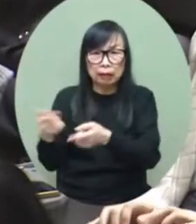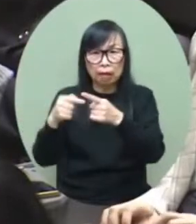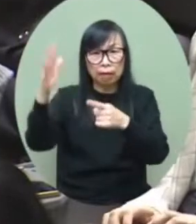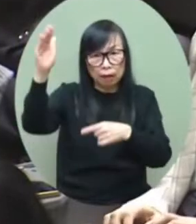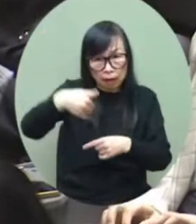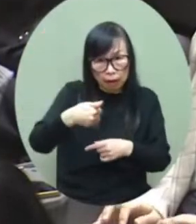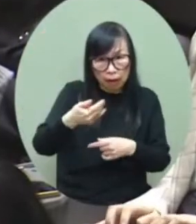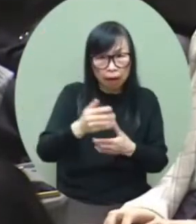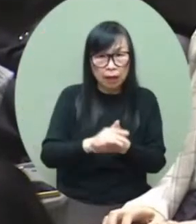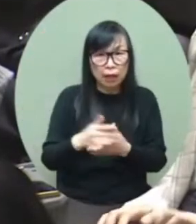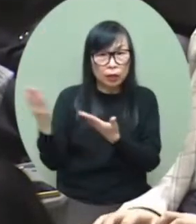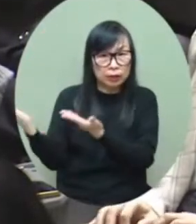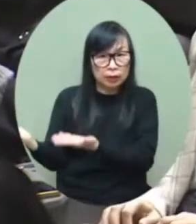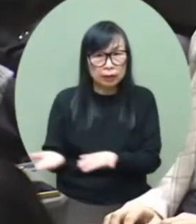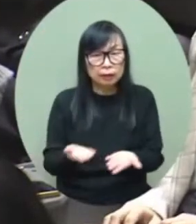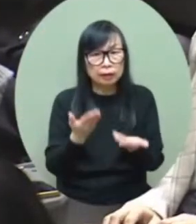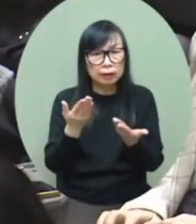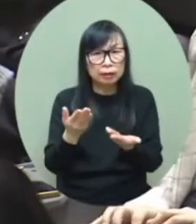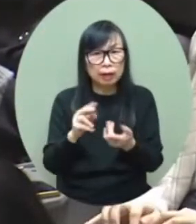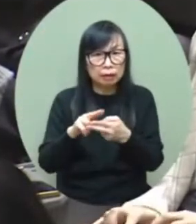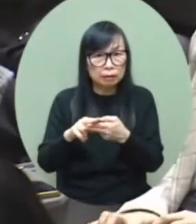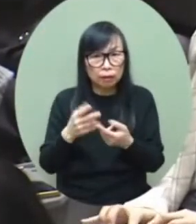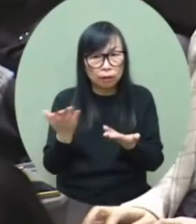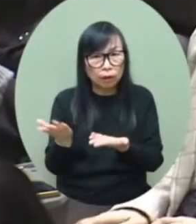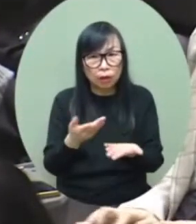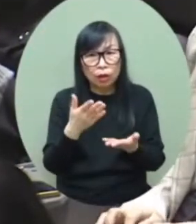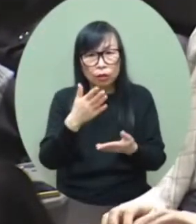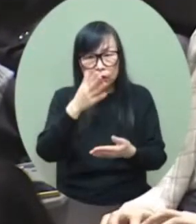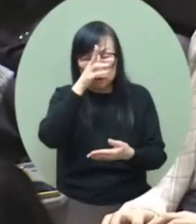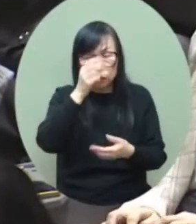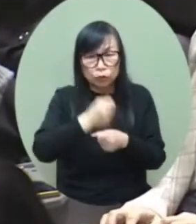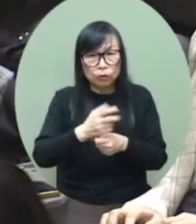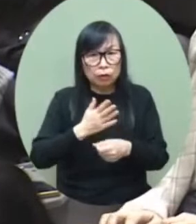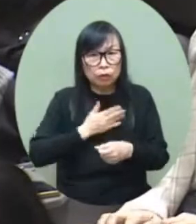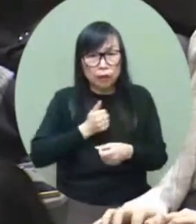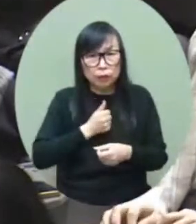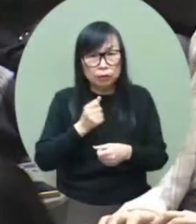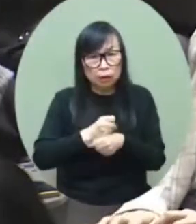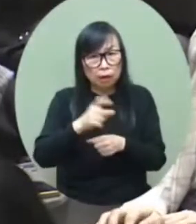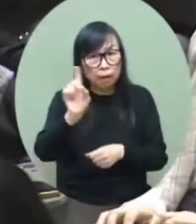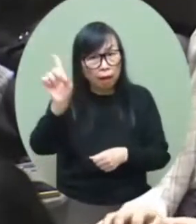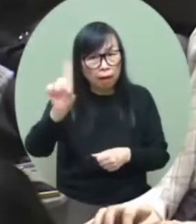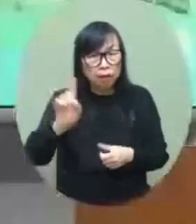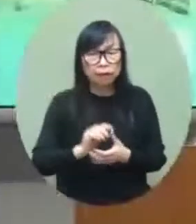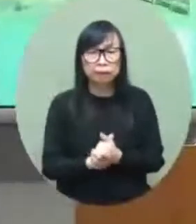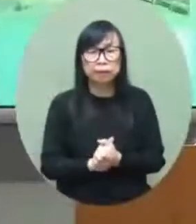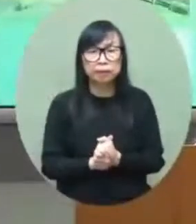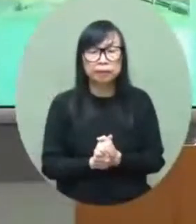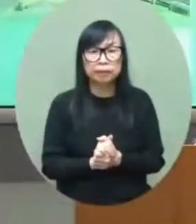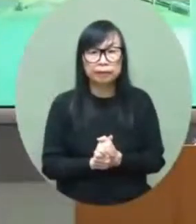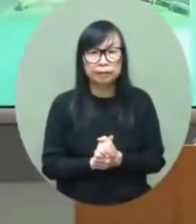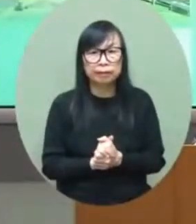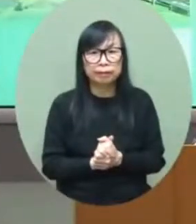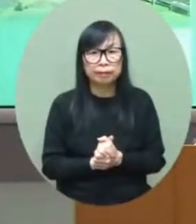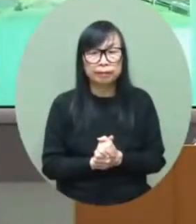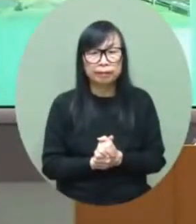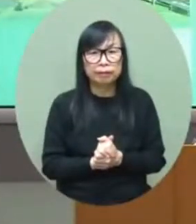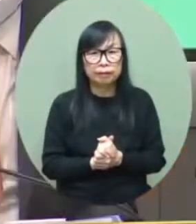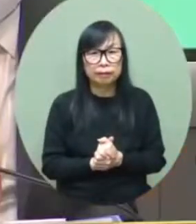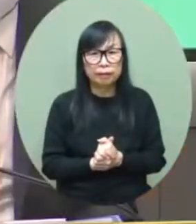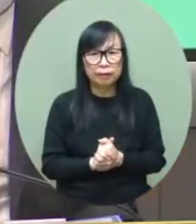Kong that will bring visitors to Hong Kong? Now, you want to welcome visitors from all parts of the world. So what preparation have you done for